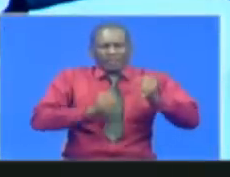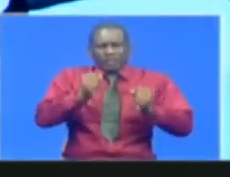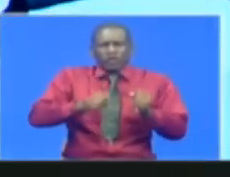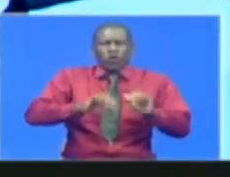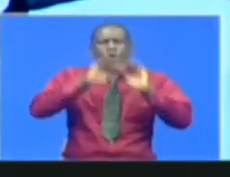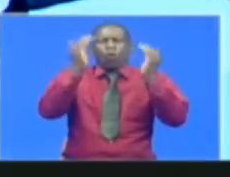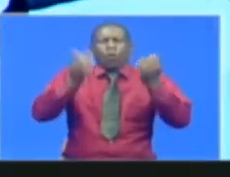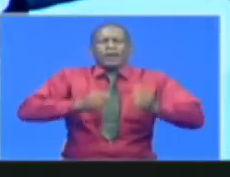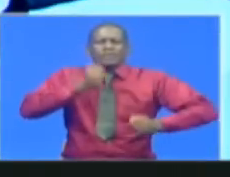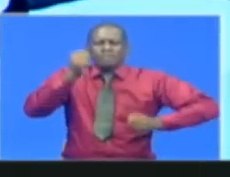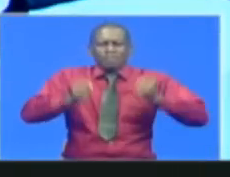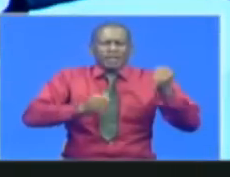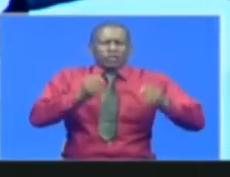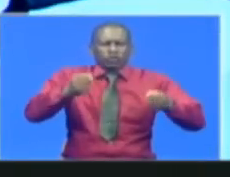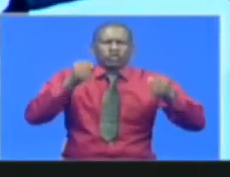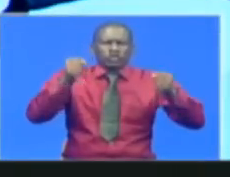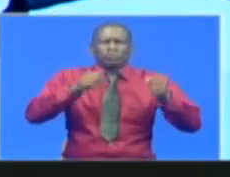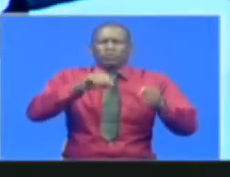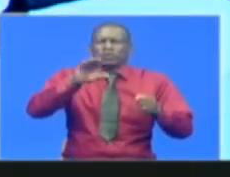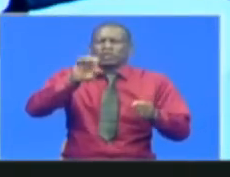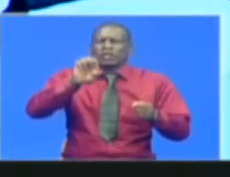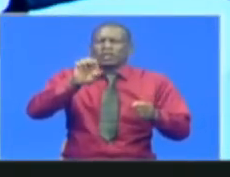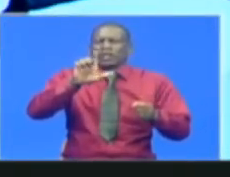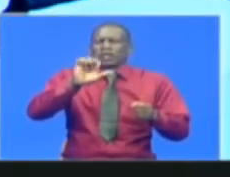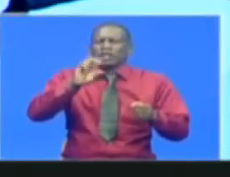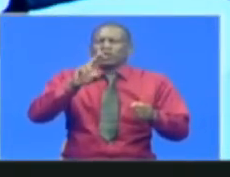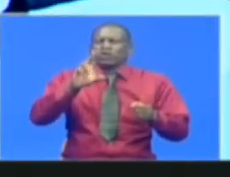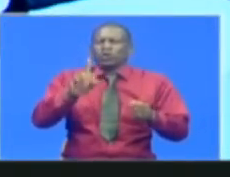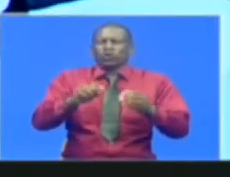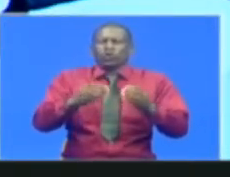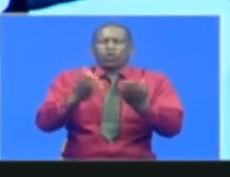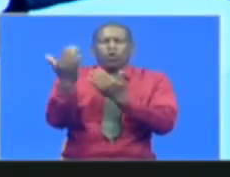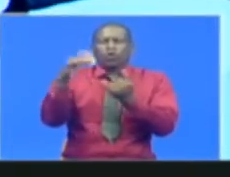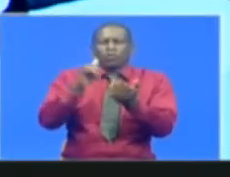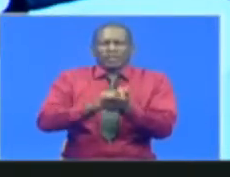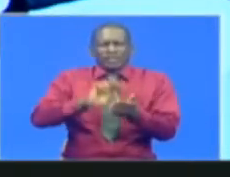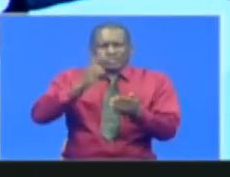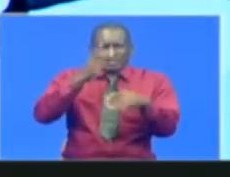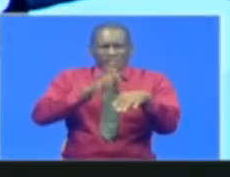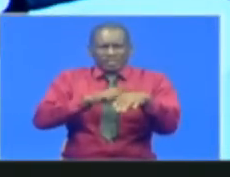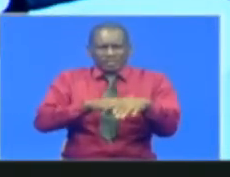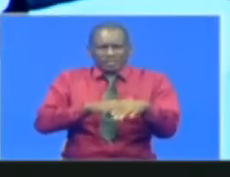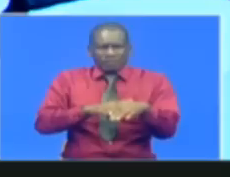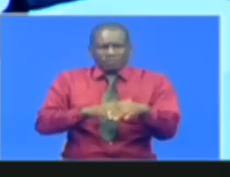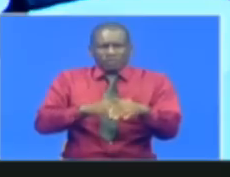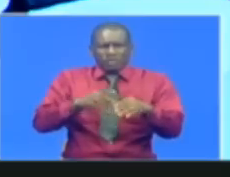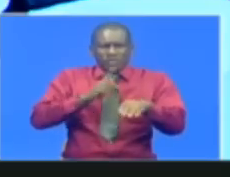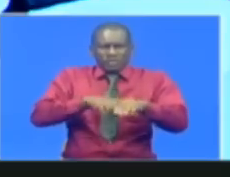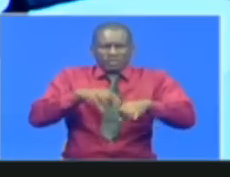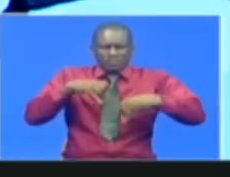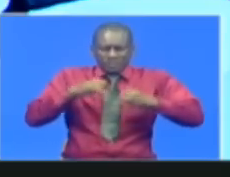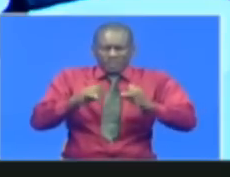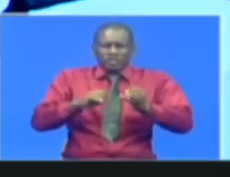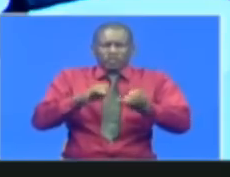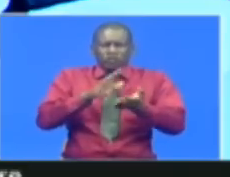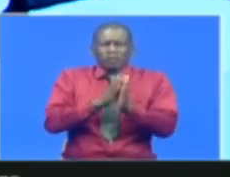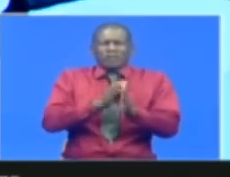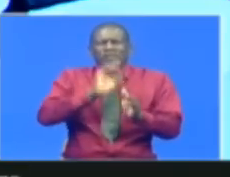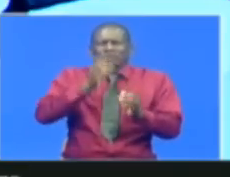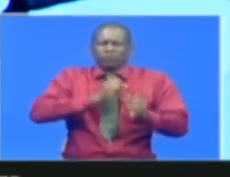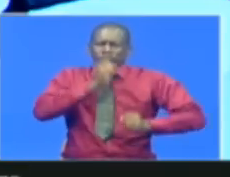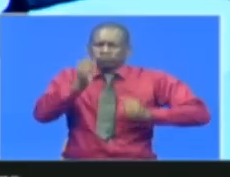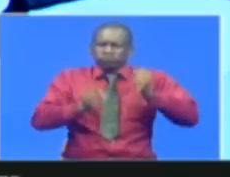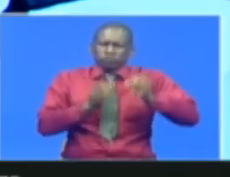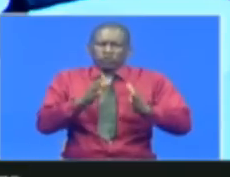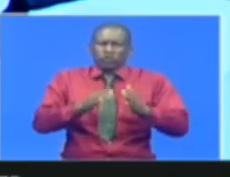Marathon record holder Eliud Kipchoge hopes that second time will be the charm when he attempts to become the first athlete to run